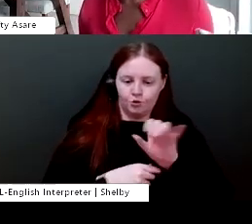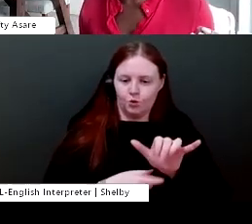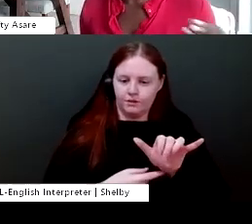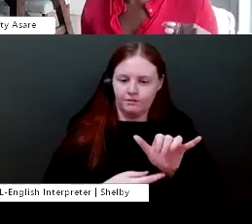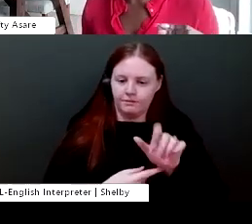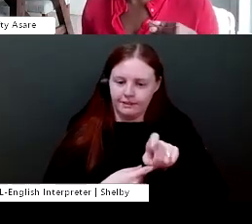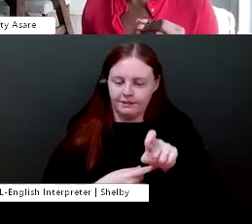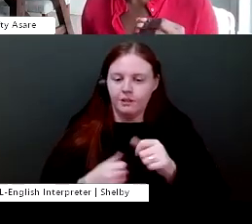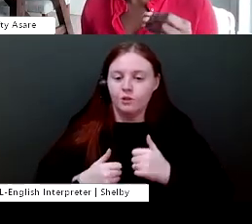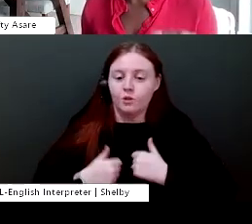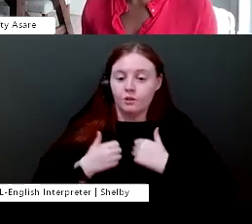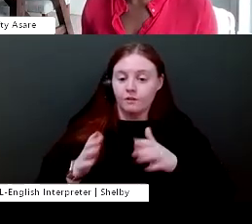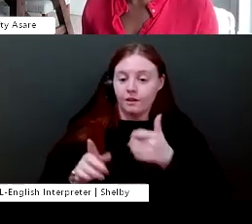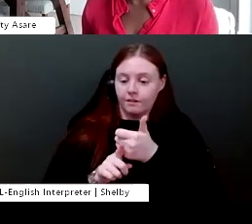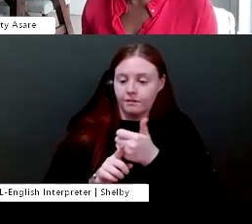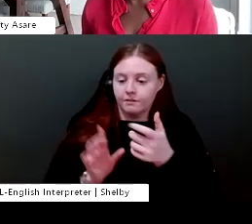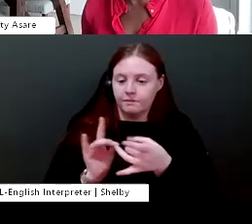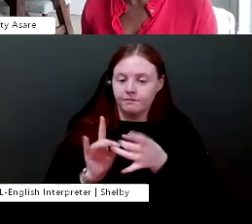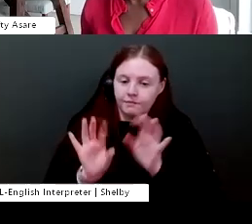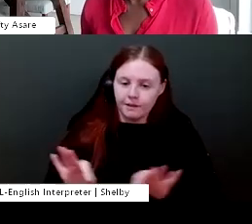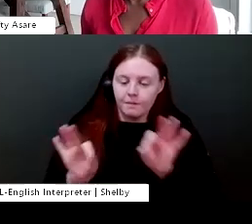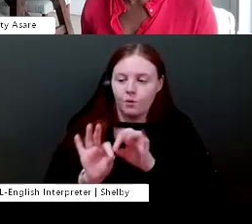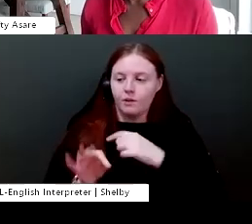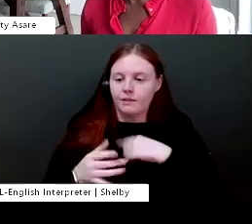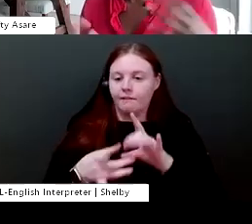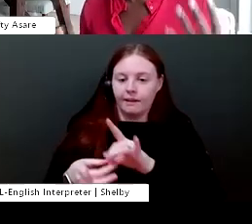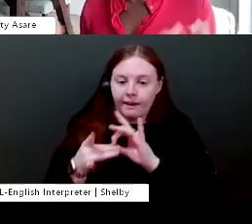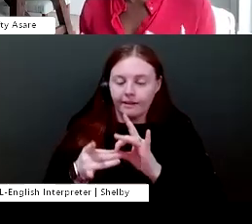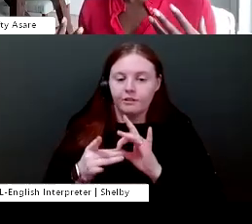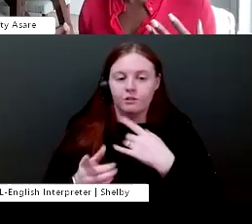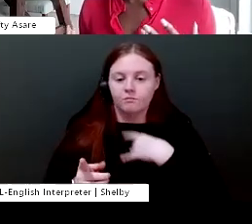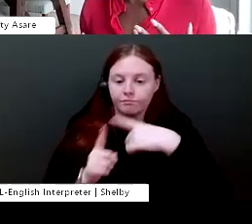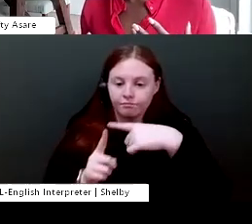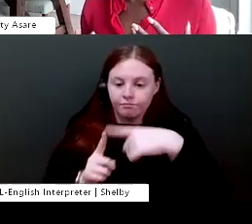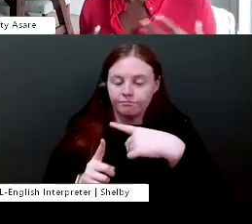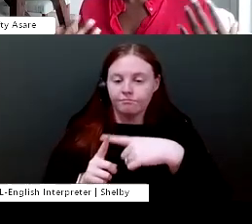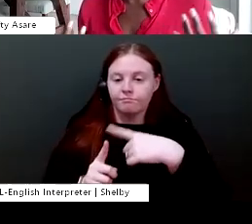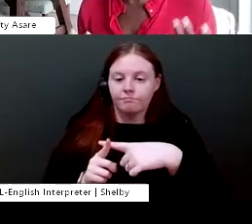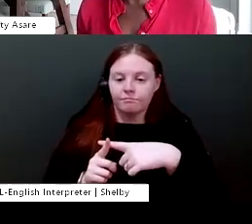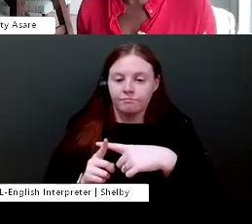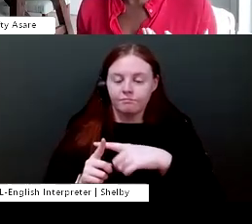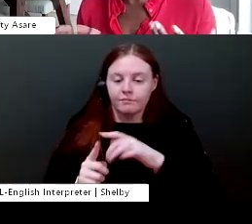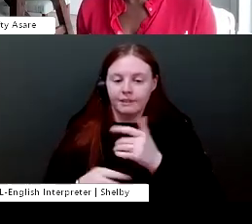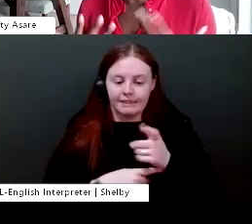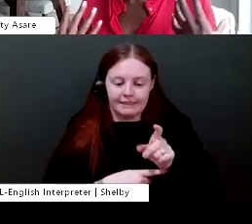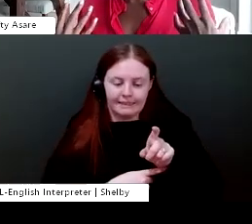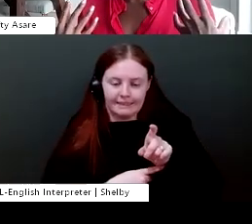survivors noted the importance of moments of levity and connection, like reinforcing this need for